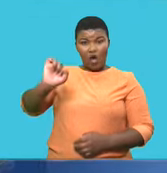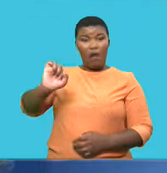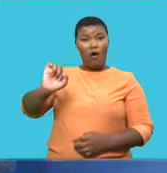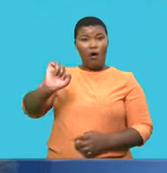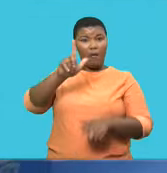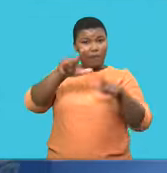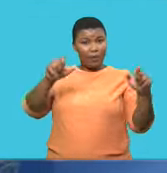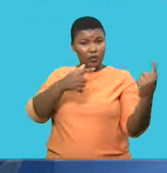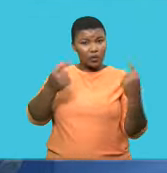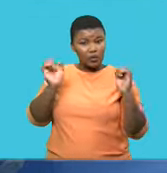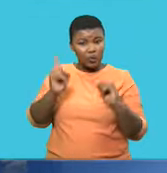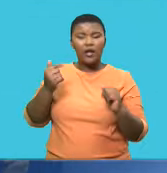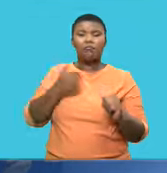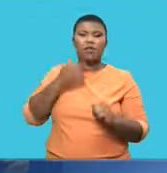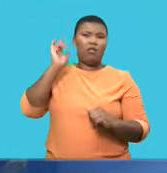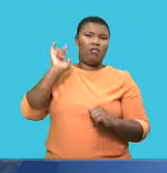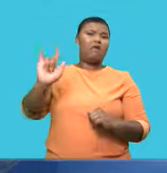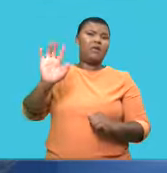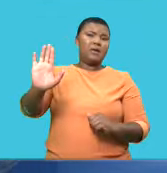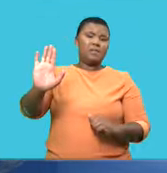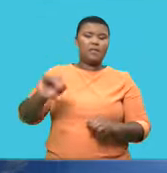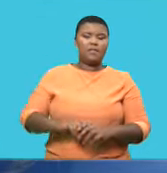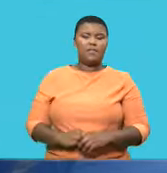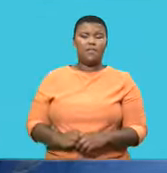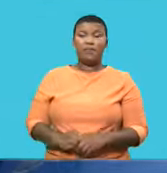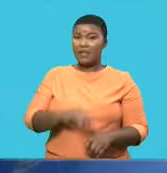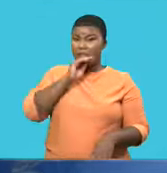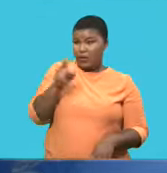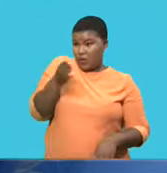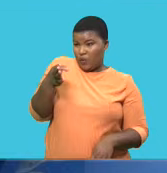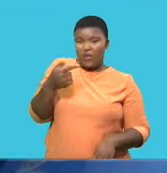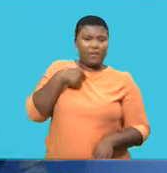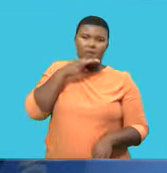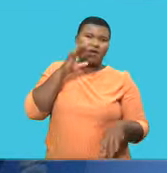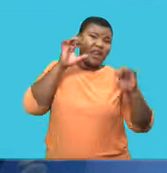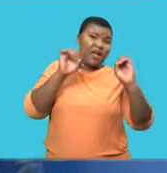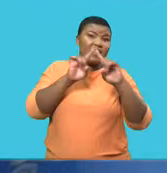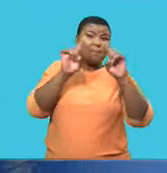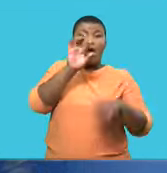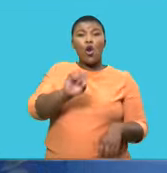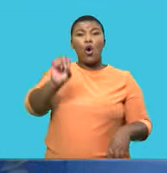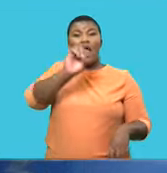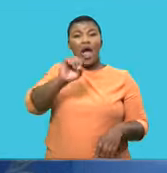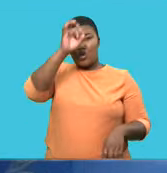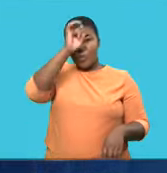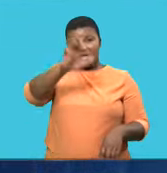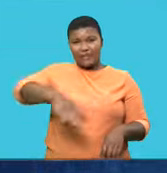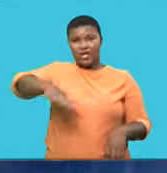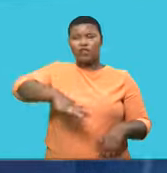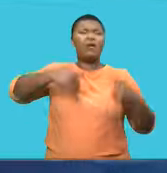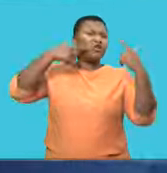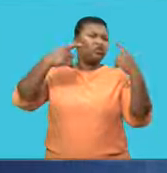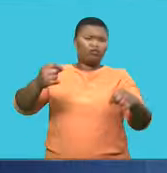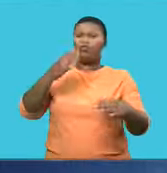place. Yeah. And without you people, we are nothing. But Orlando Police Station, they do their job.